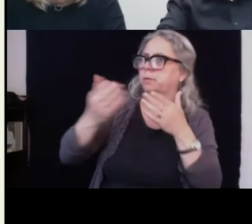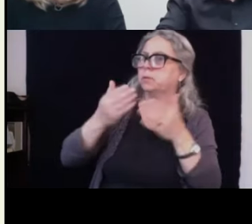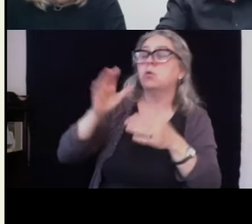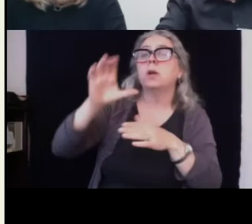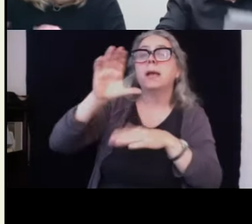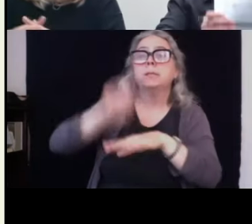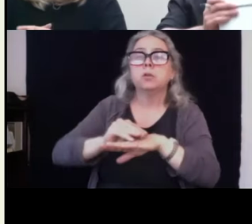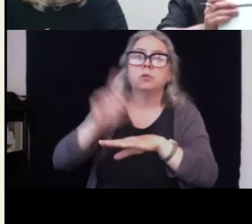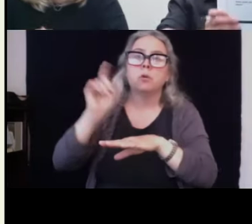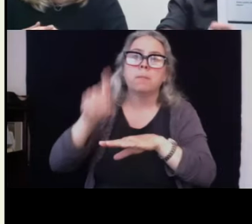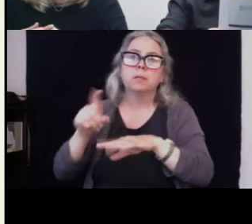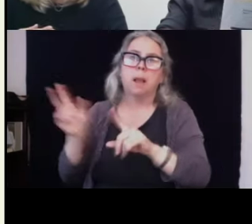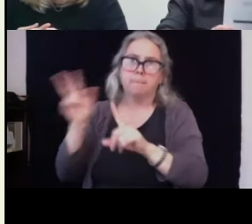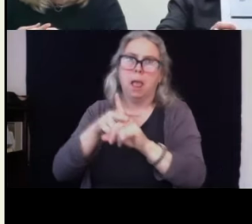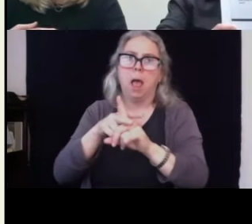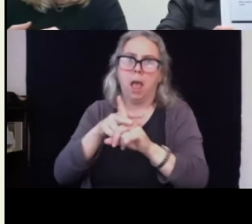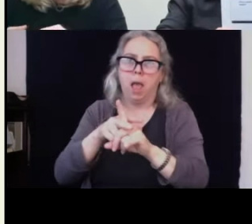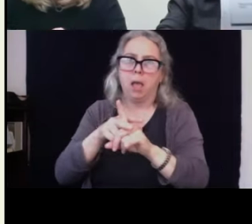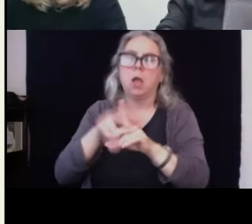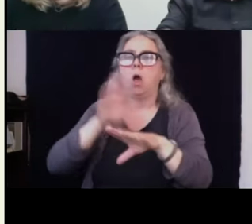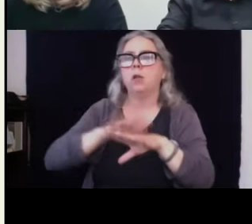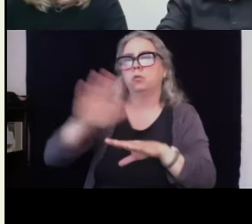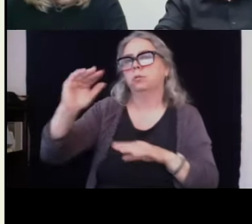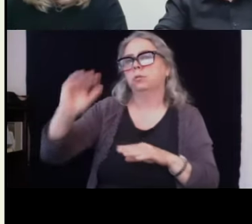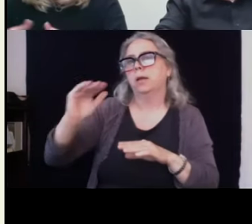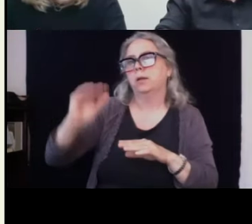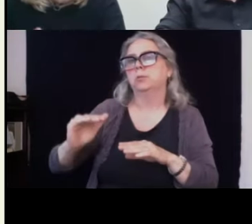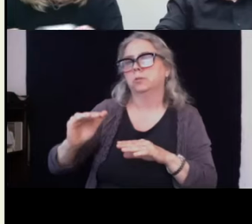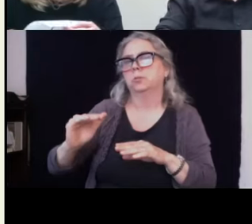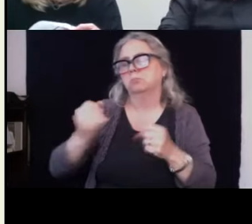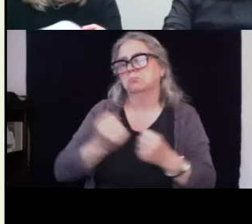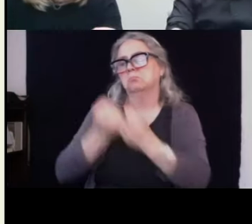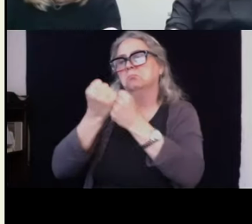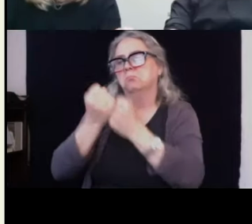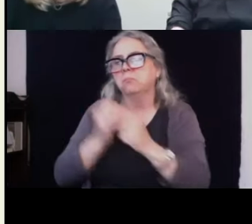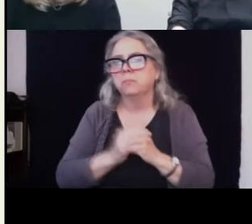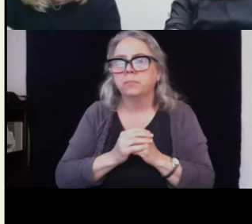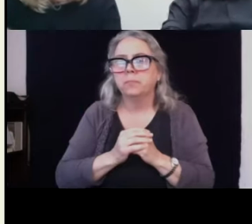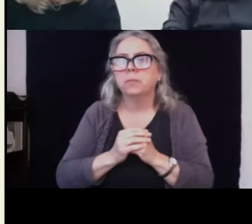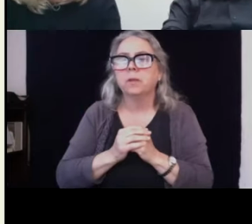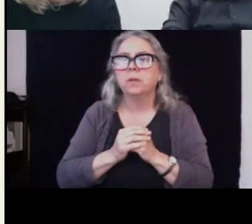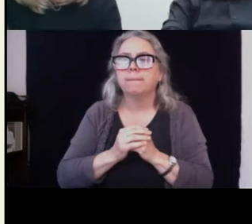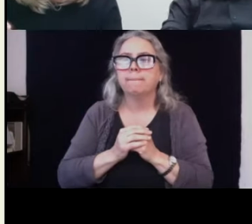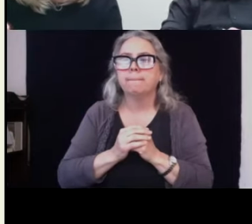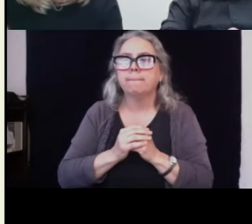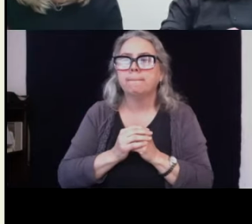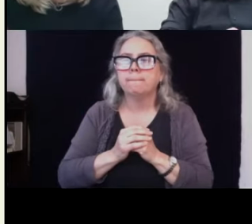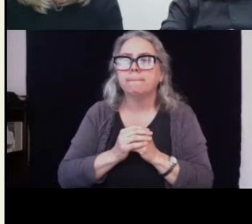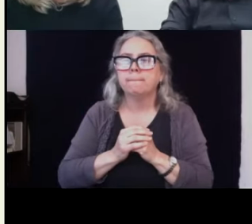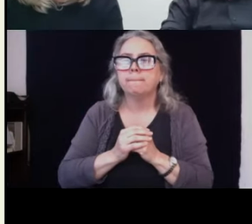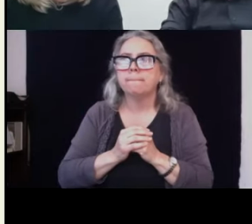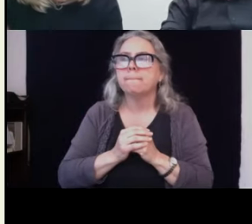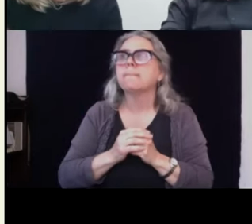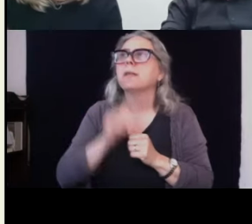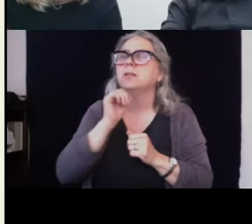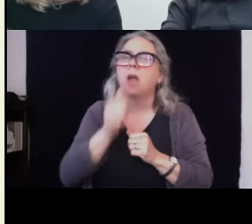to apply on your child's behalf. It is